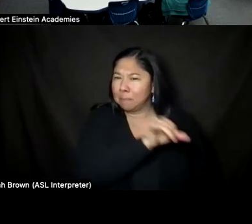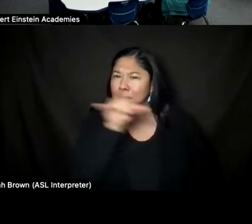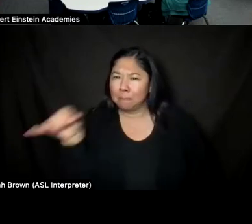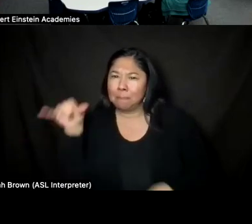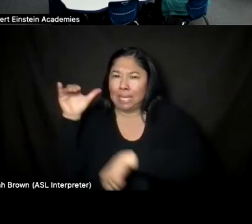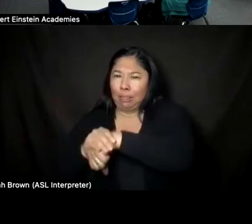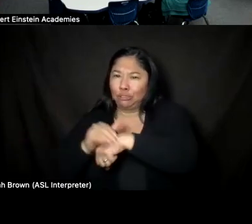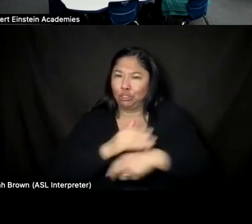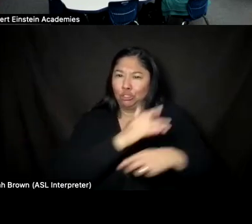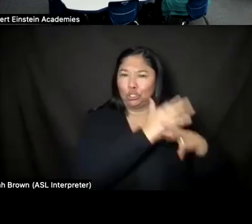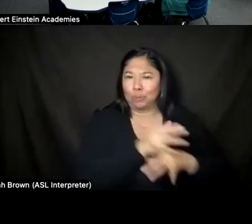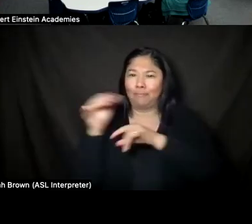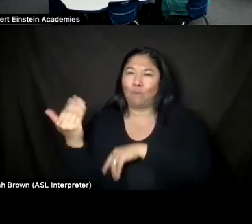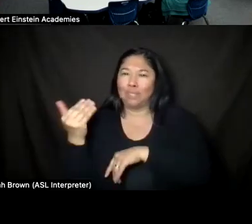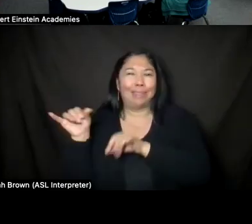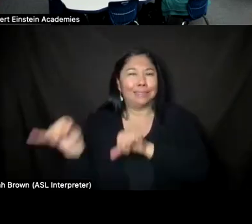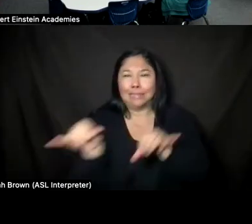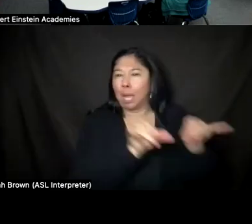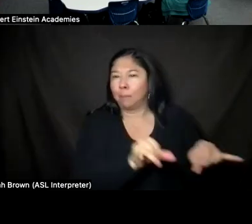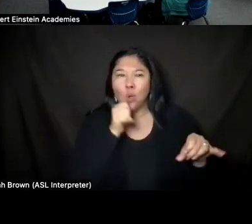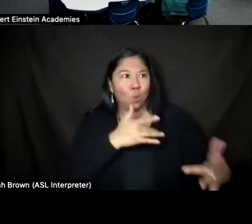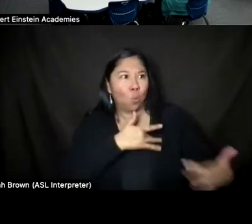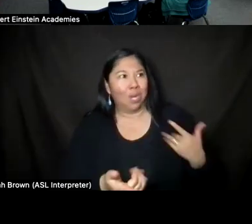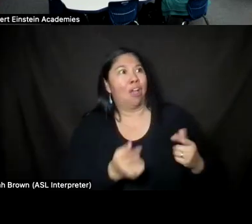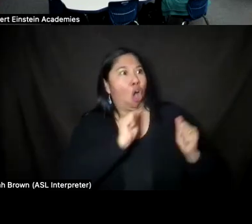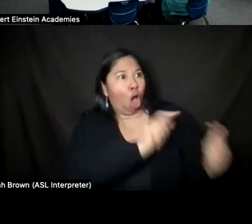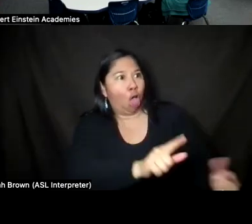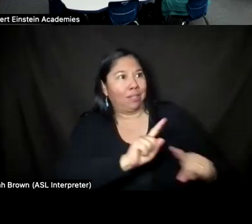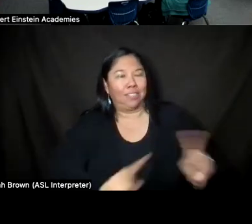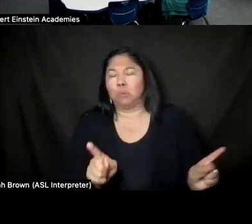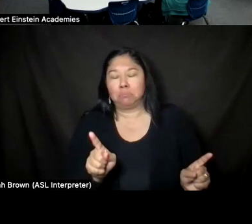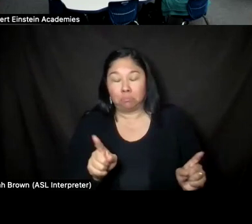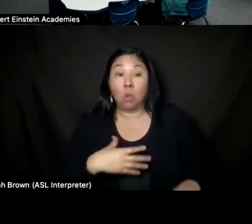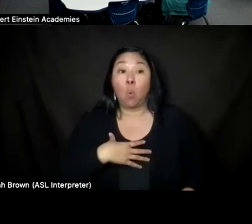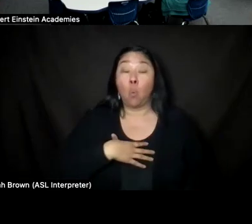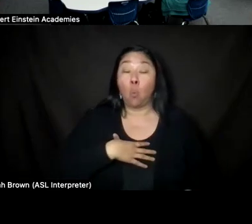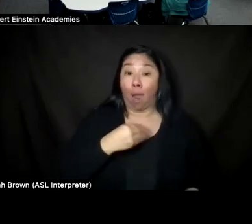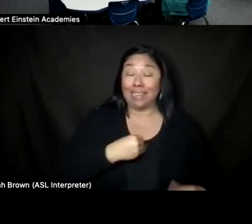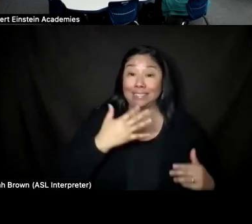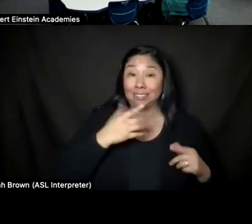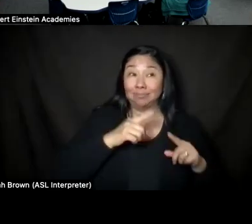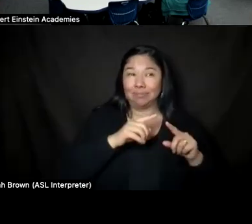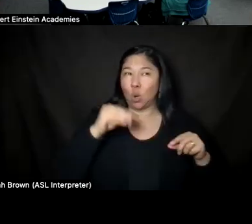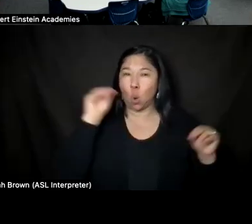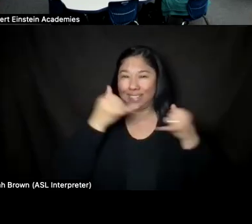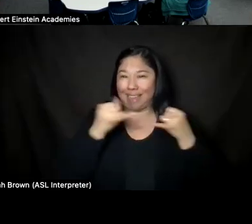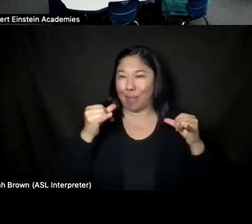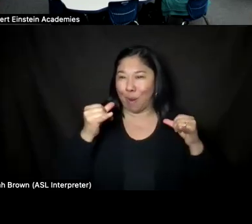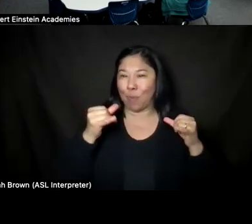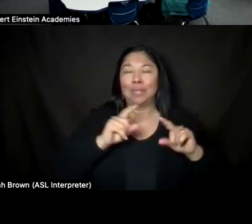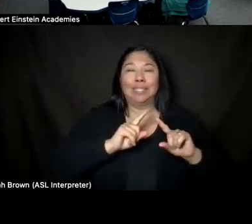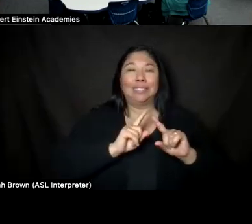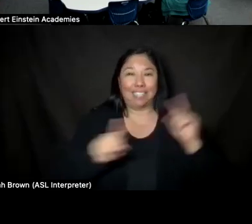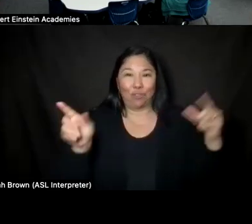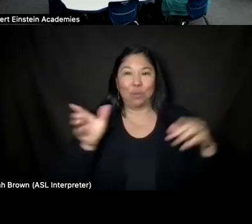So they don't have to worry about different sounds. The ones that are white, that don't have the yellow outline, those are different between English